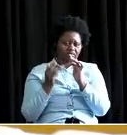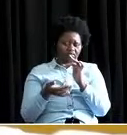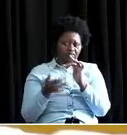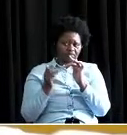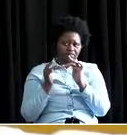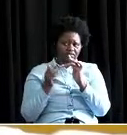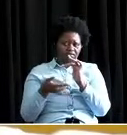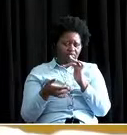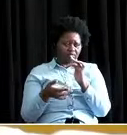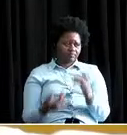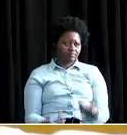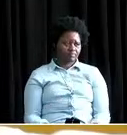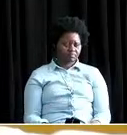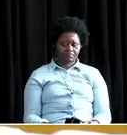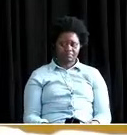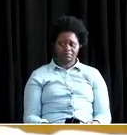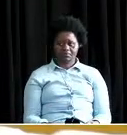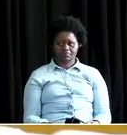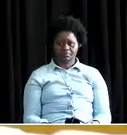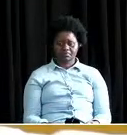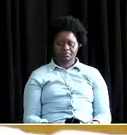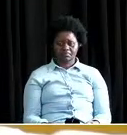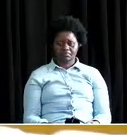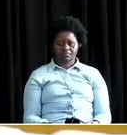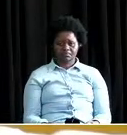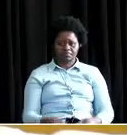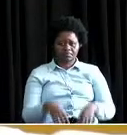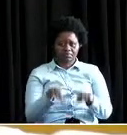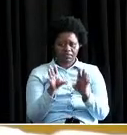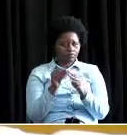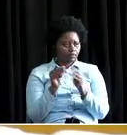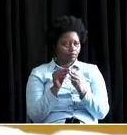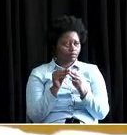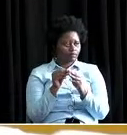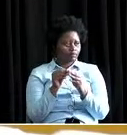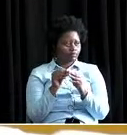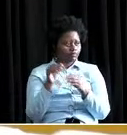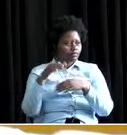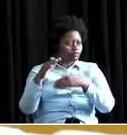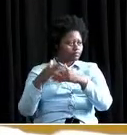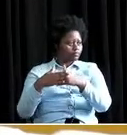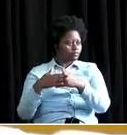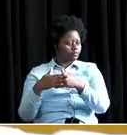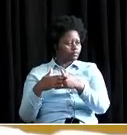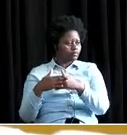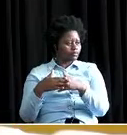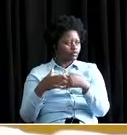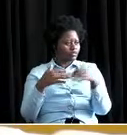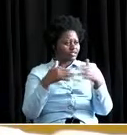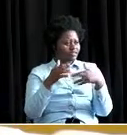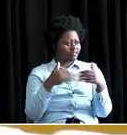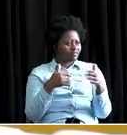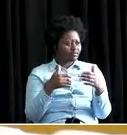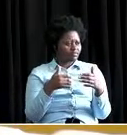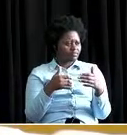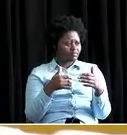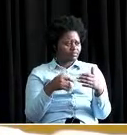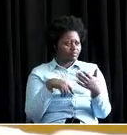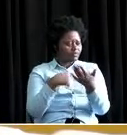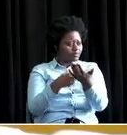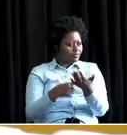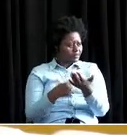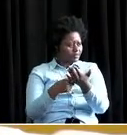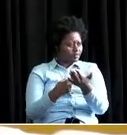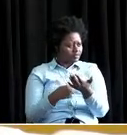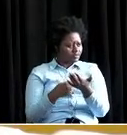unless they cannot be heard. I move that the meeting be adjourned to the and whatever is be discussed